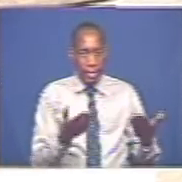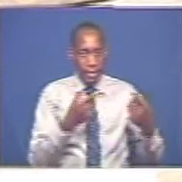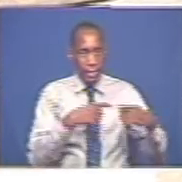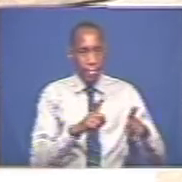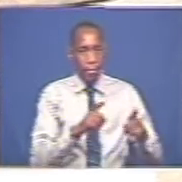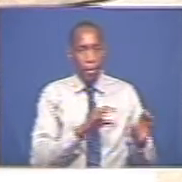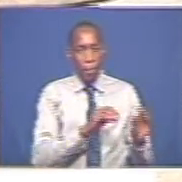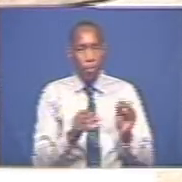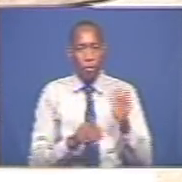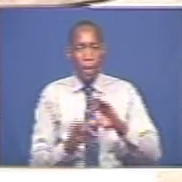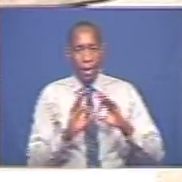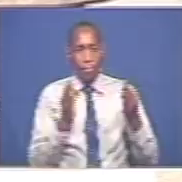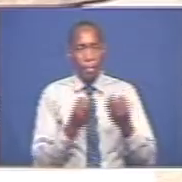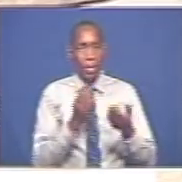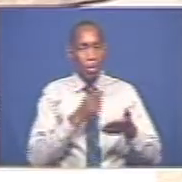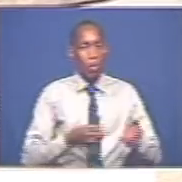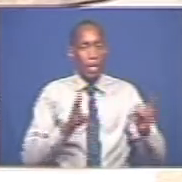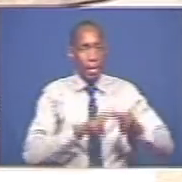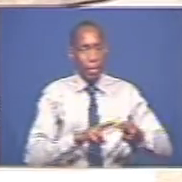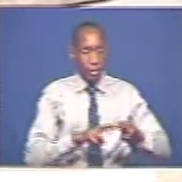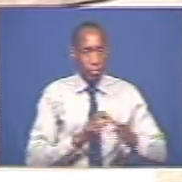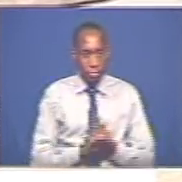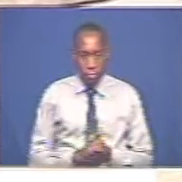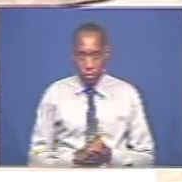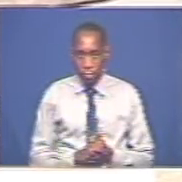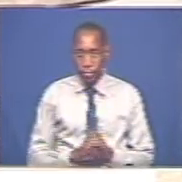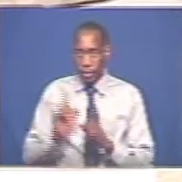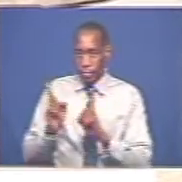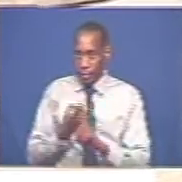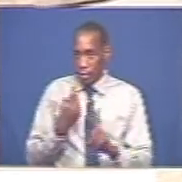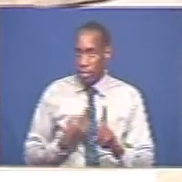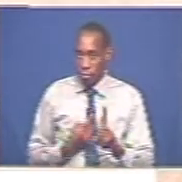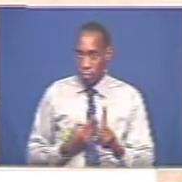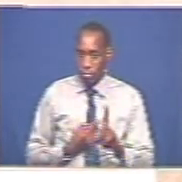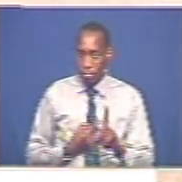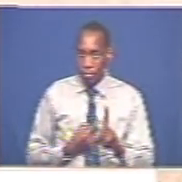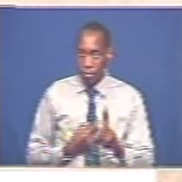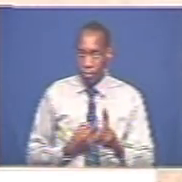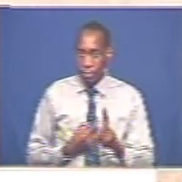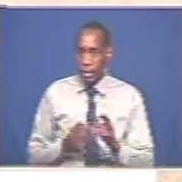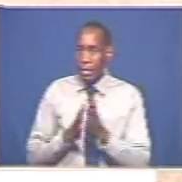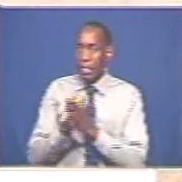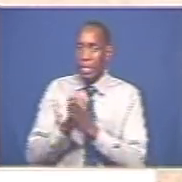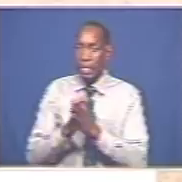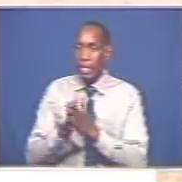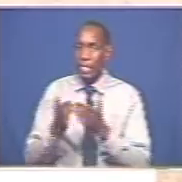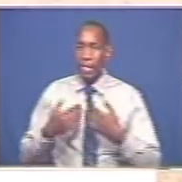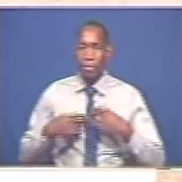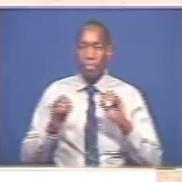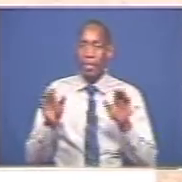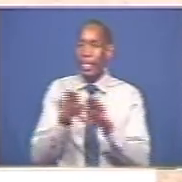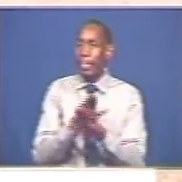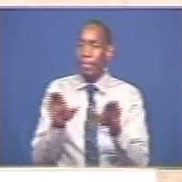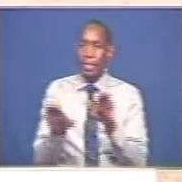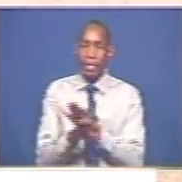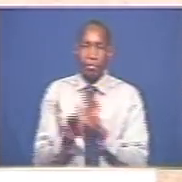happening that you have to be kept with family? First of all, you lose interest in everything. Completely.